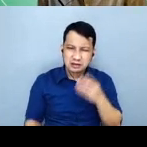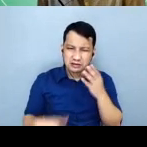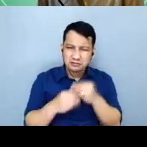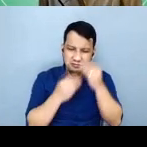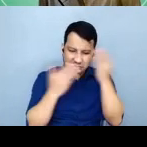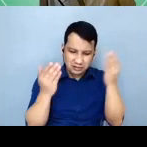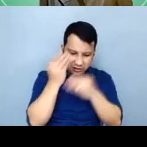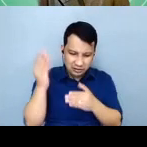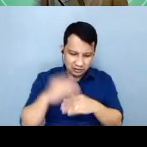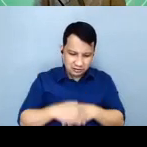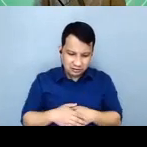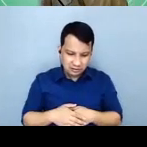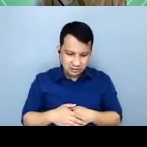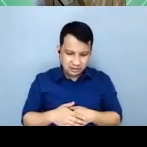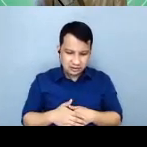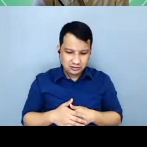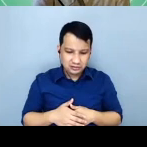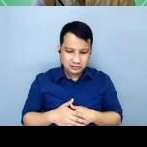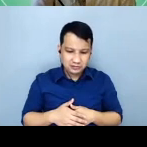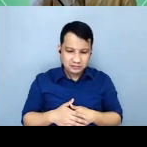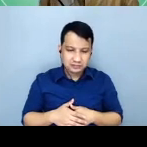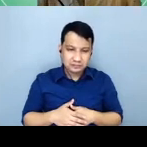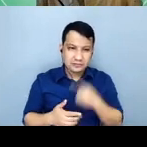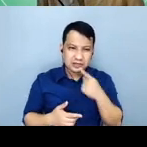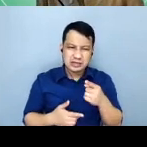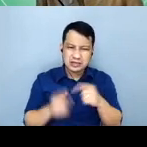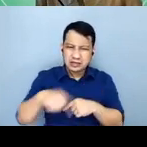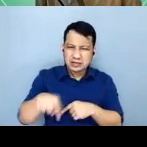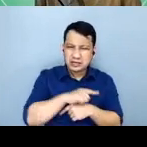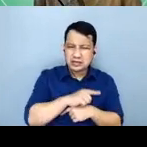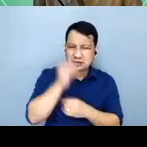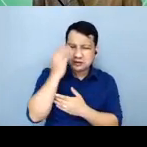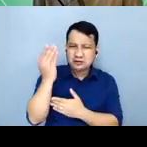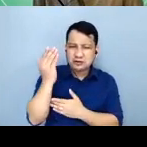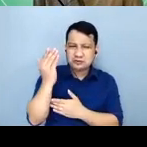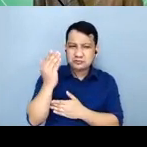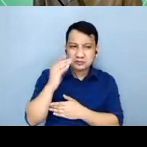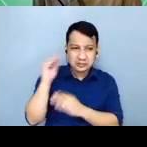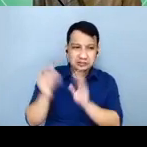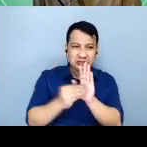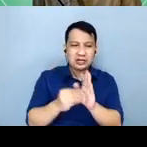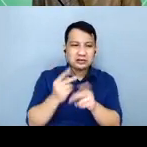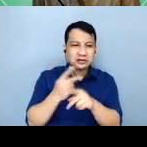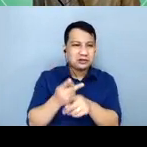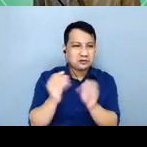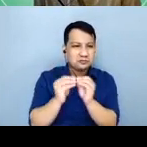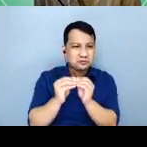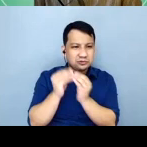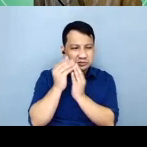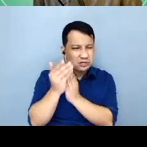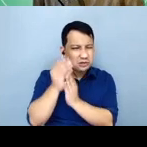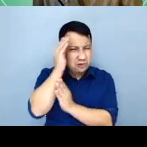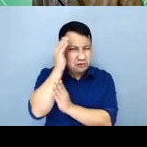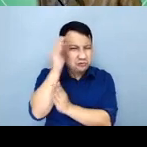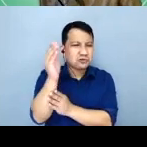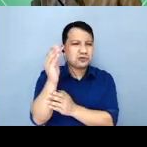Awards. So the first one is a sugar cloud lamp. And this is more of a display piece, more of a designer concept.